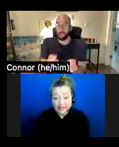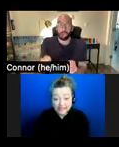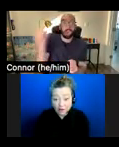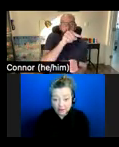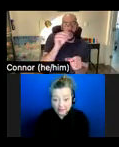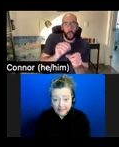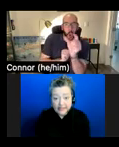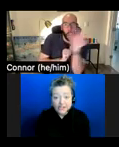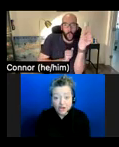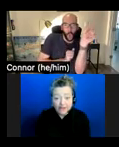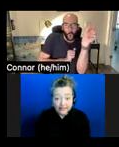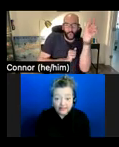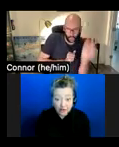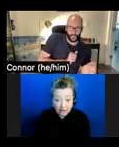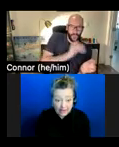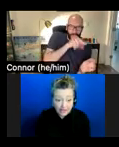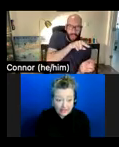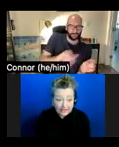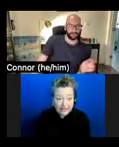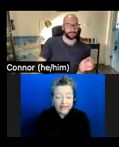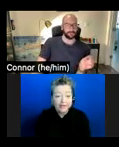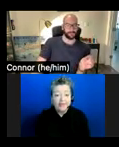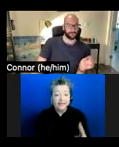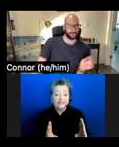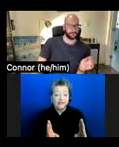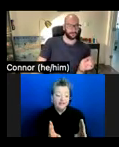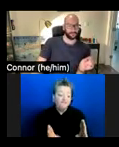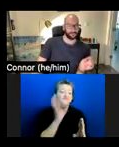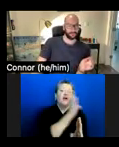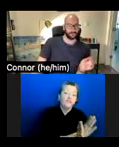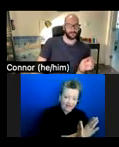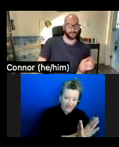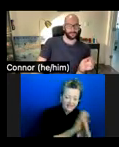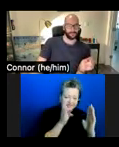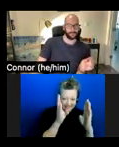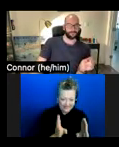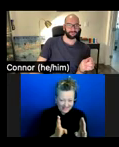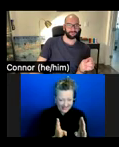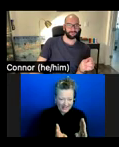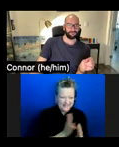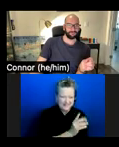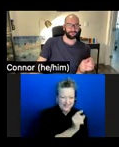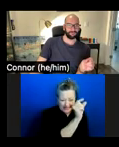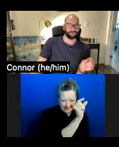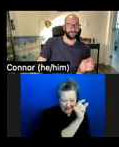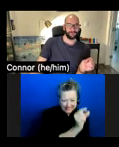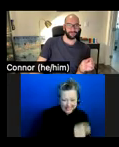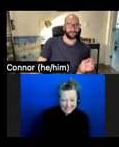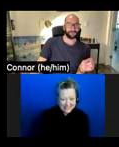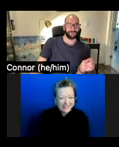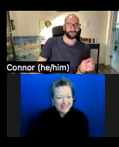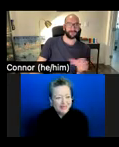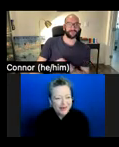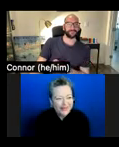On the left-hand column, not on the left-hand column actually, it's farther left than the left-hand column. So that really small